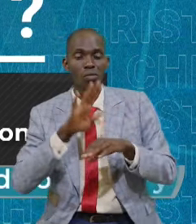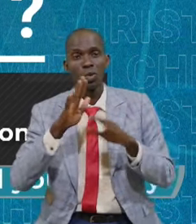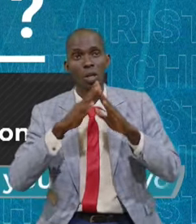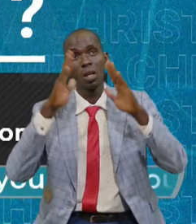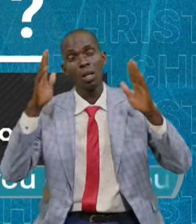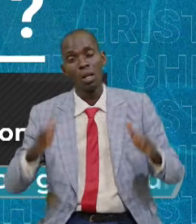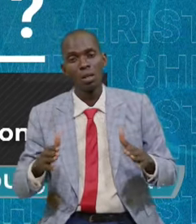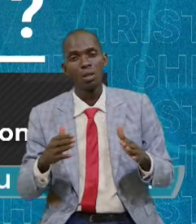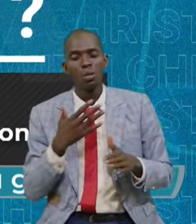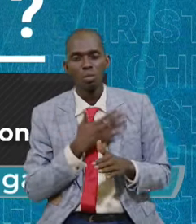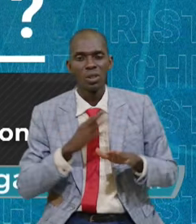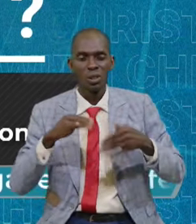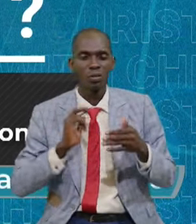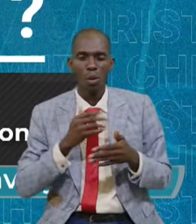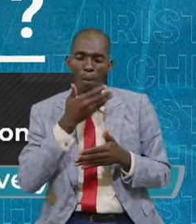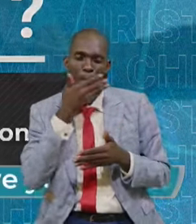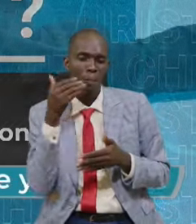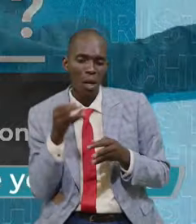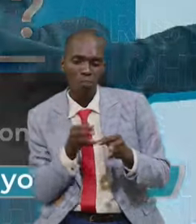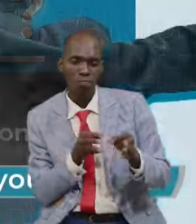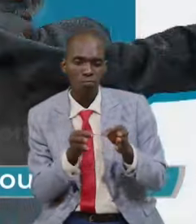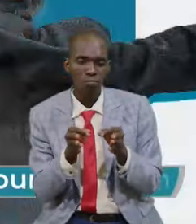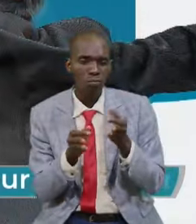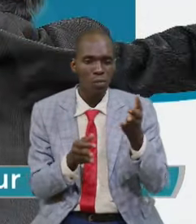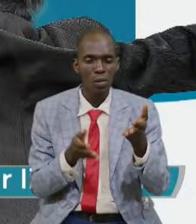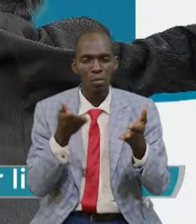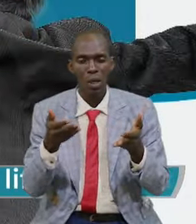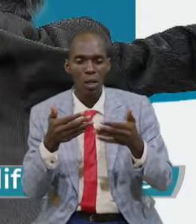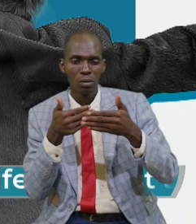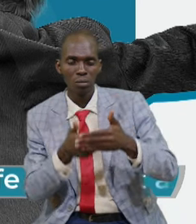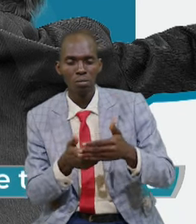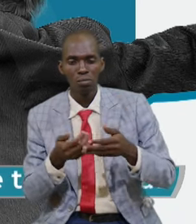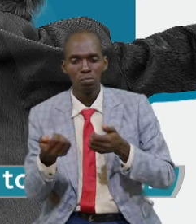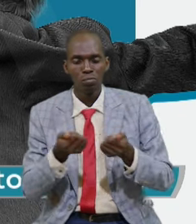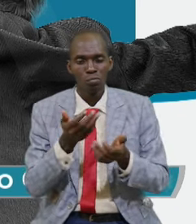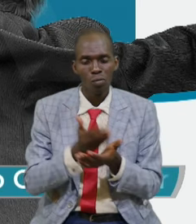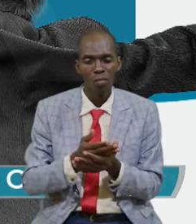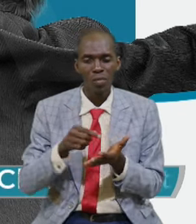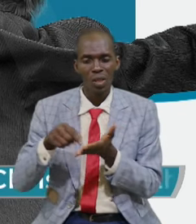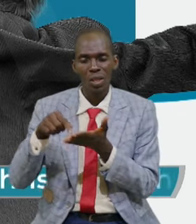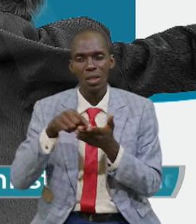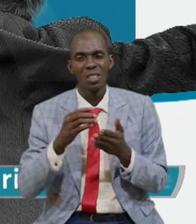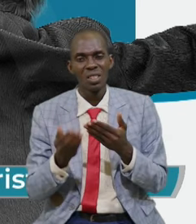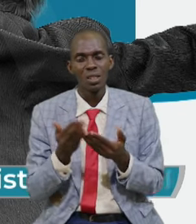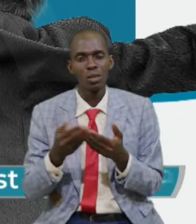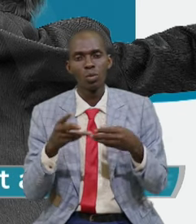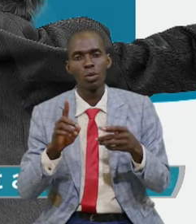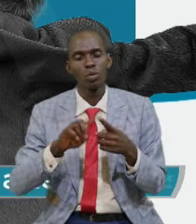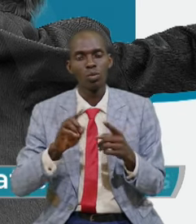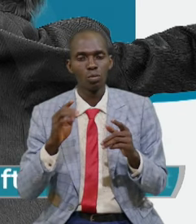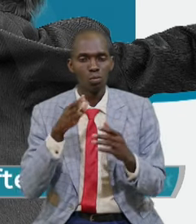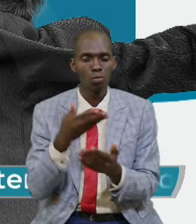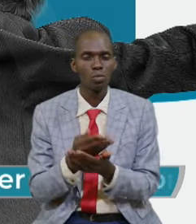to you in your newfound faith, the decision to follow Jesus. Give your